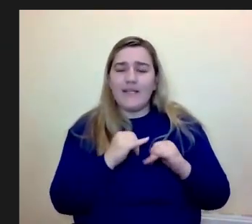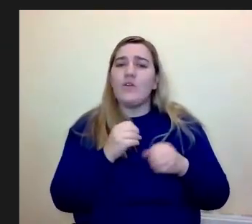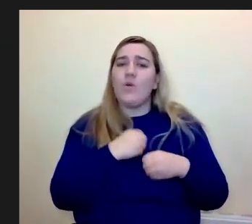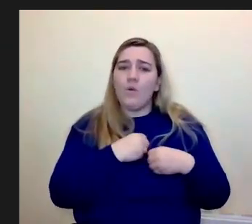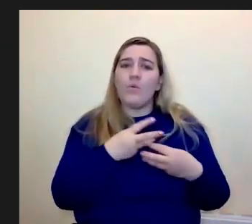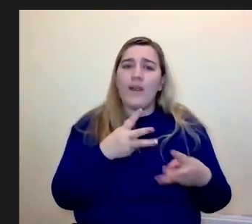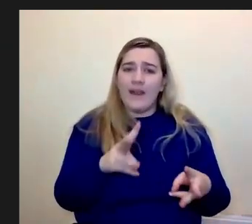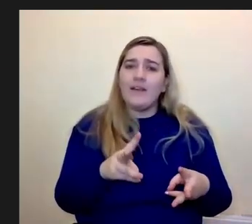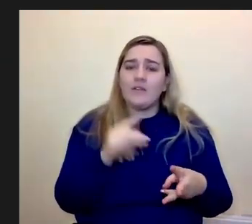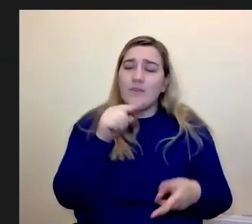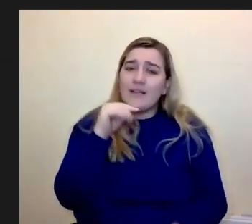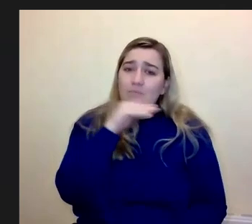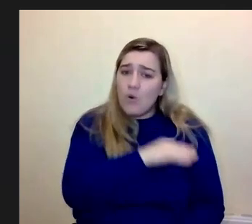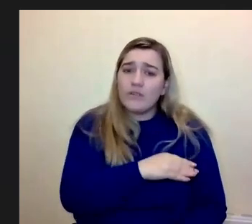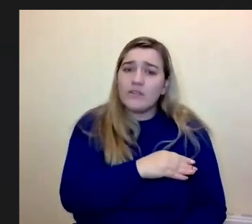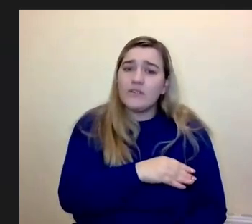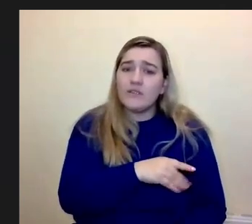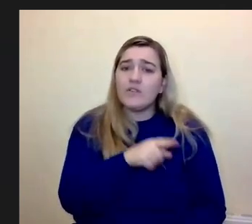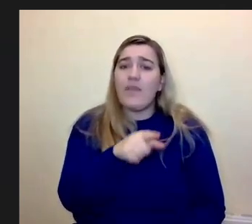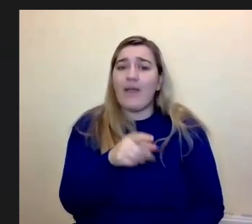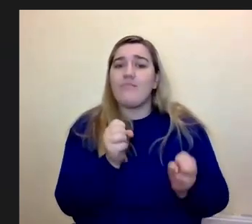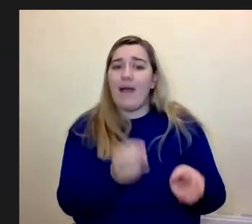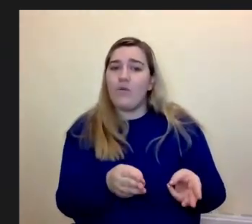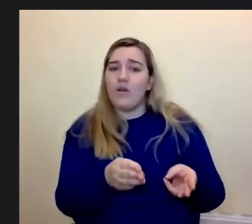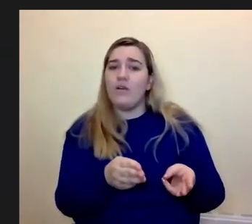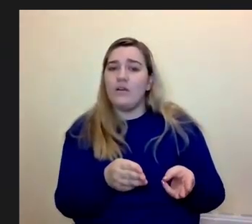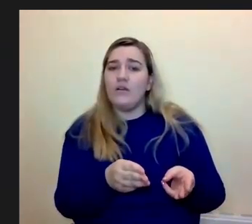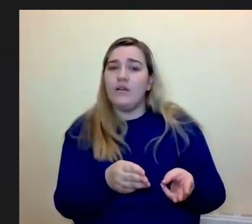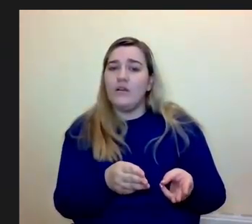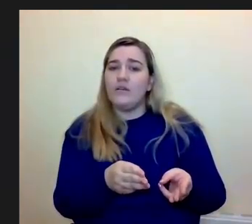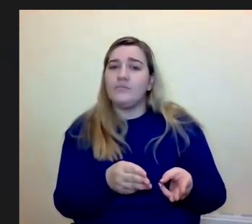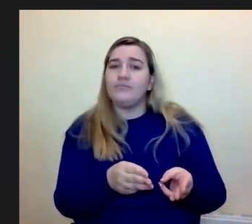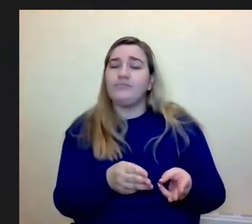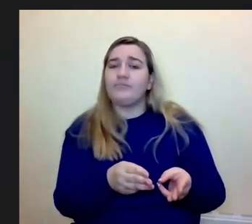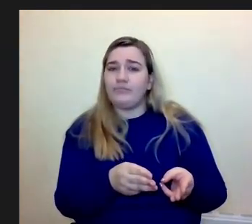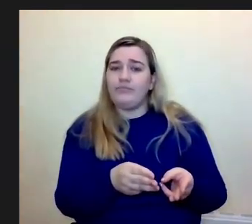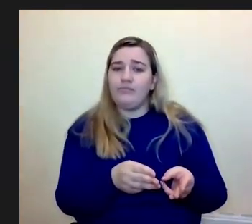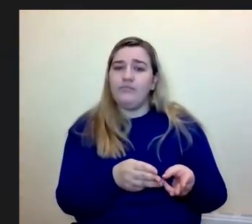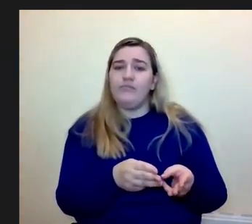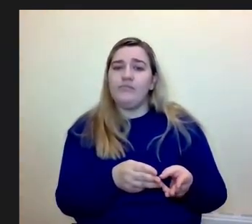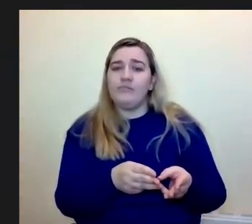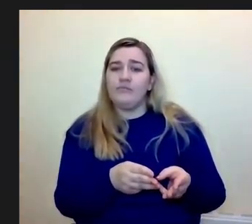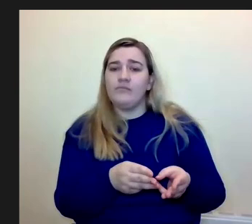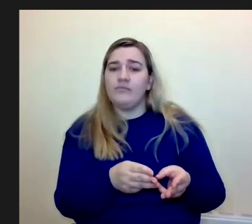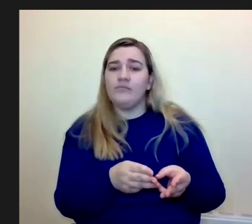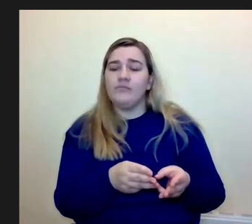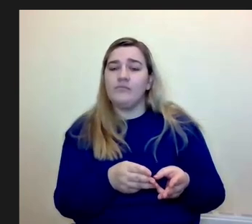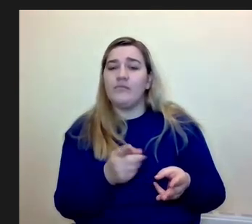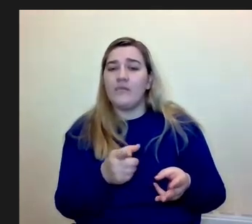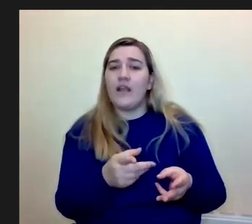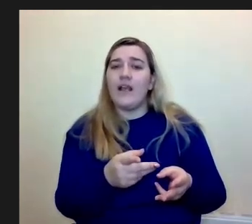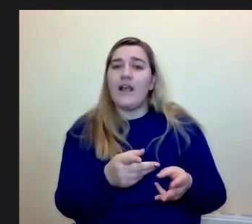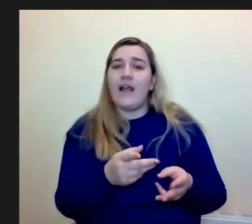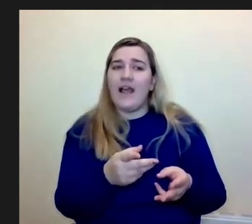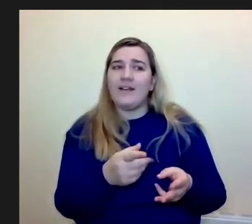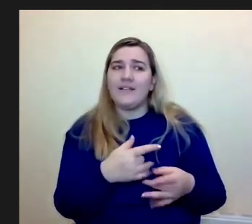So it's the power, the energy to give us a feeling, oh, I can